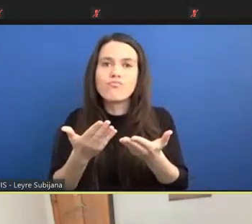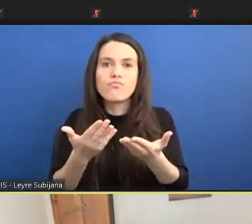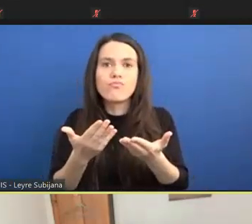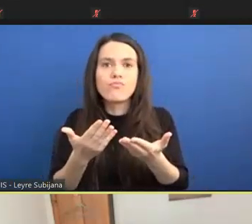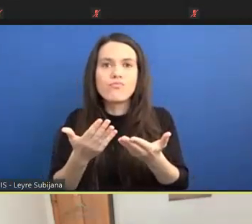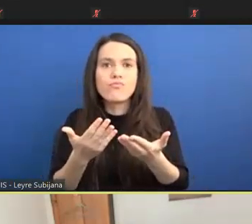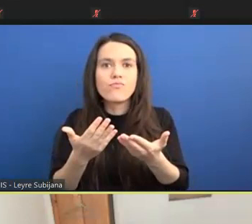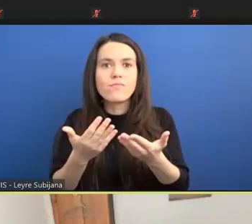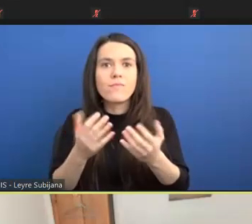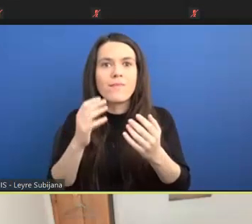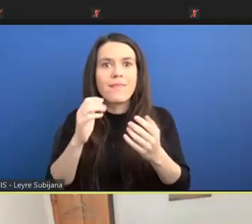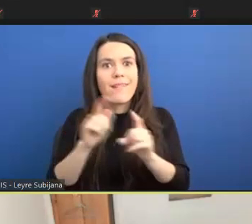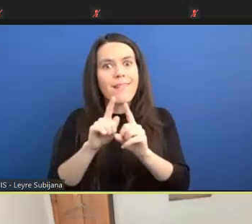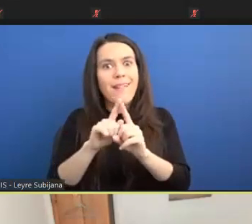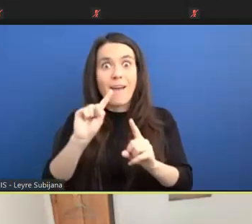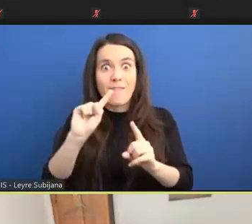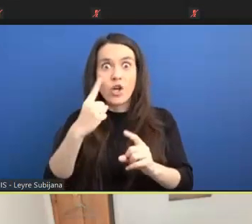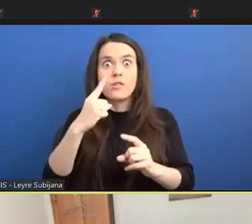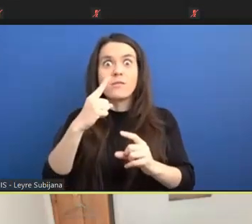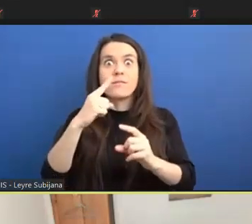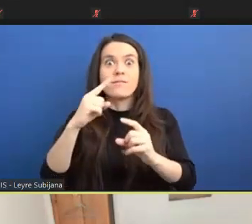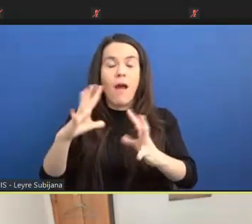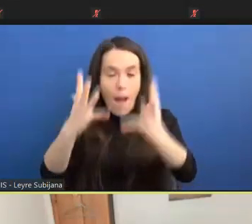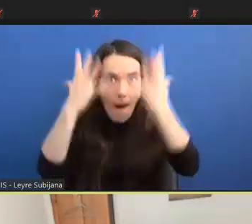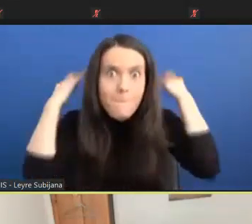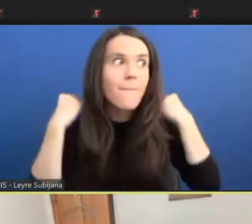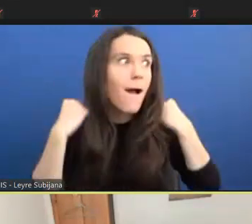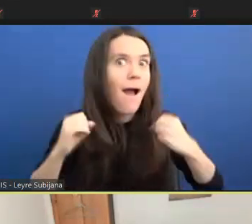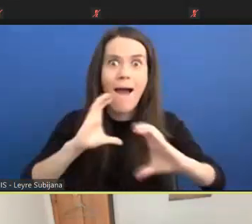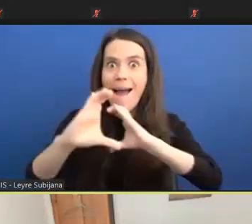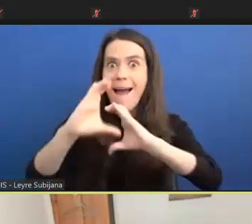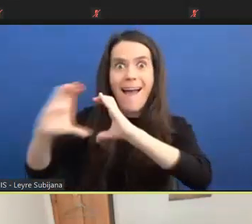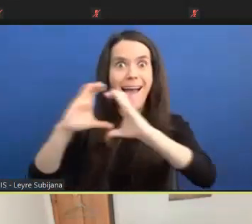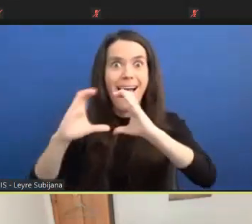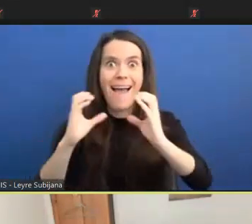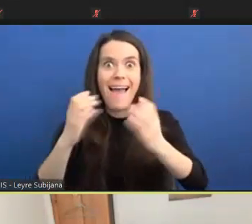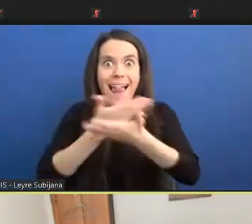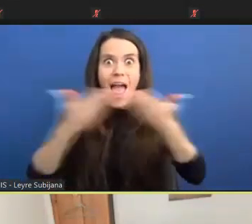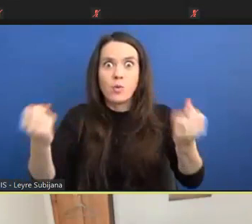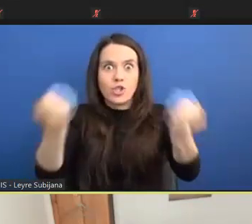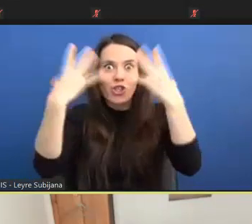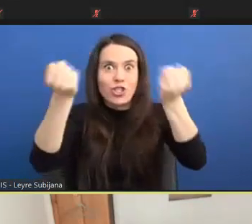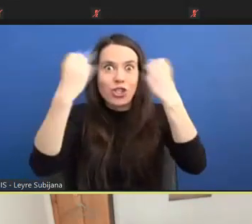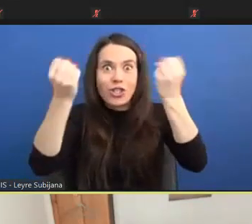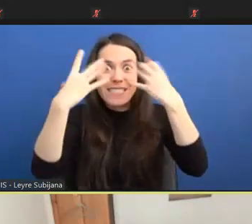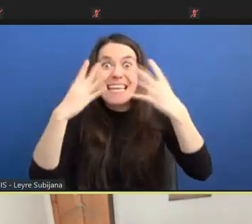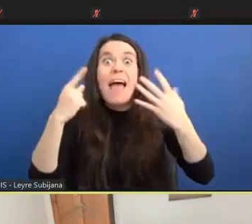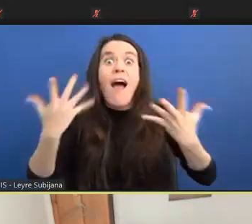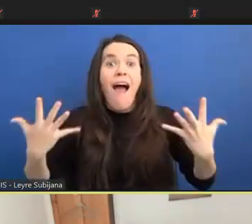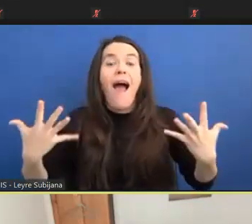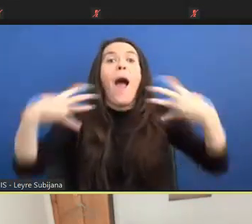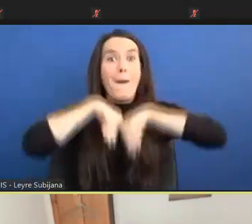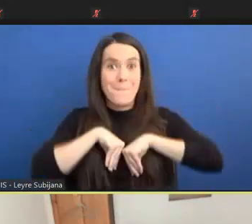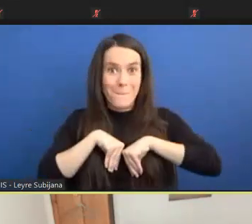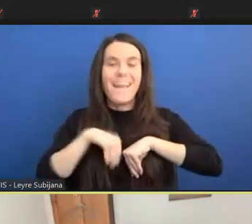of an immersive, accessible language environment, then that should have a bit of a benefit later on, ensuring that